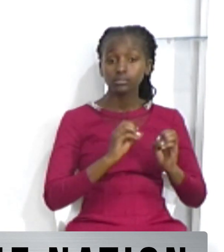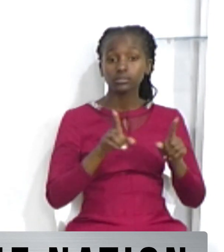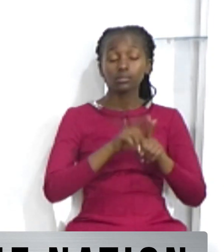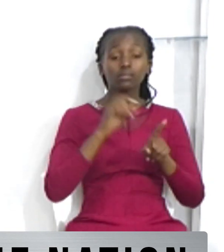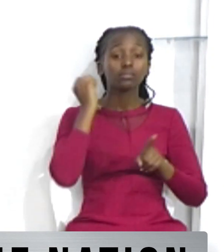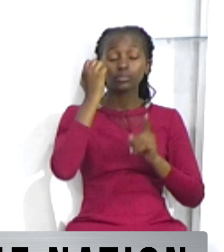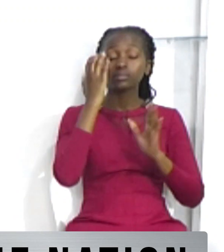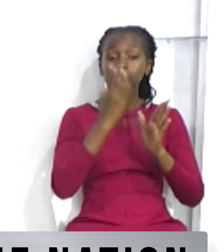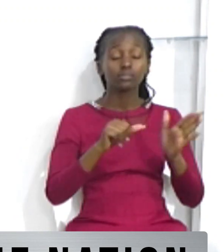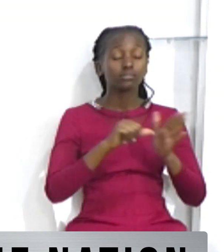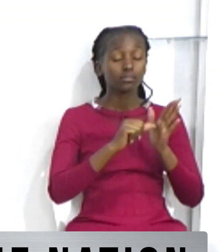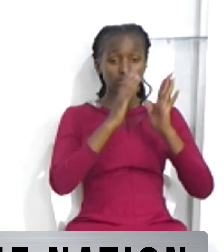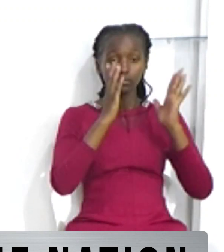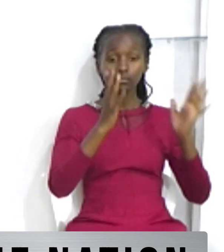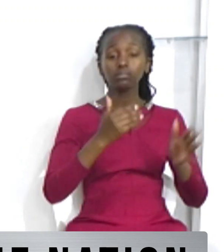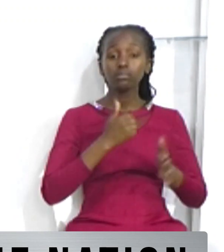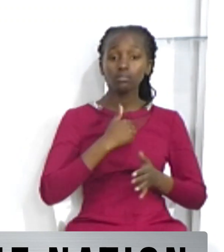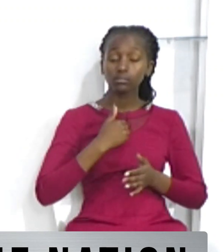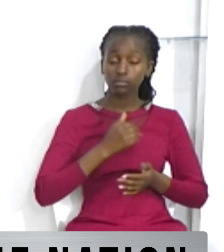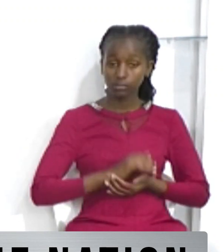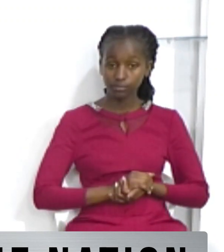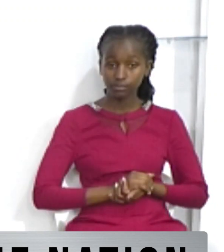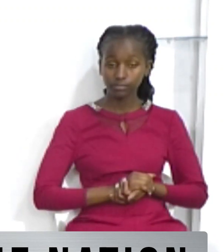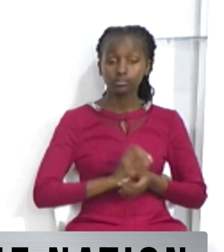know, politics and